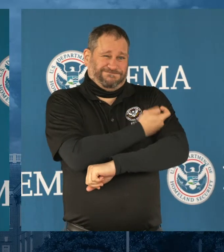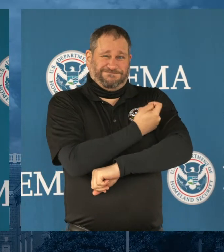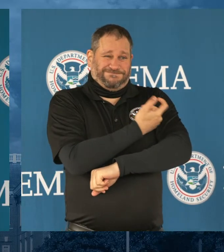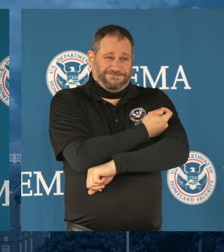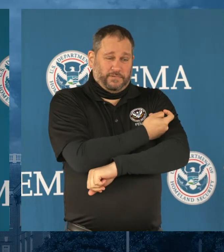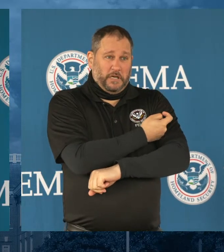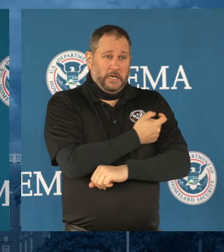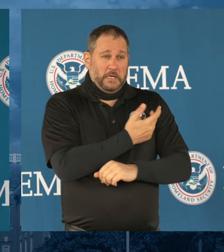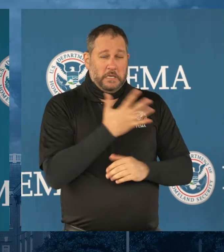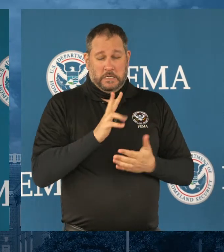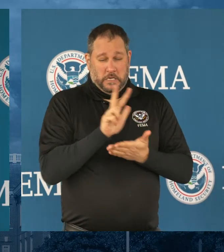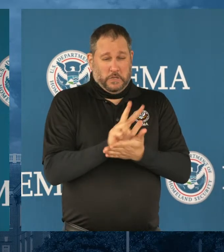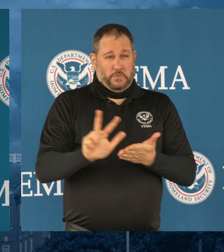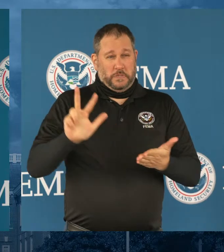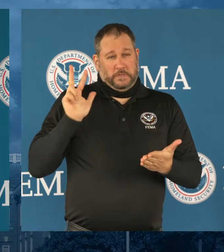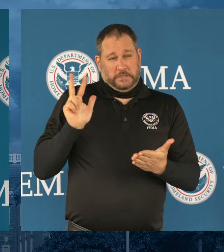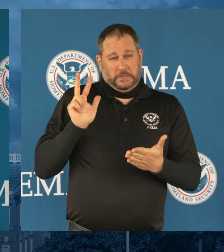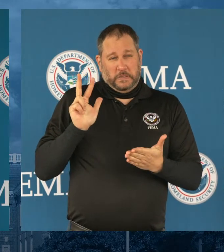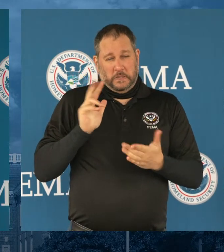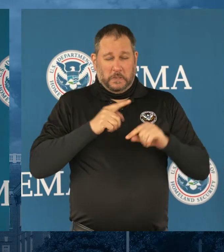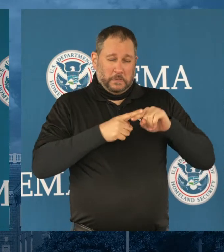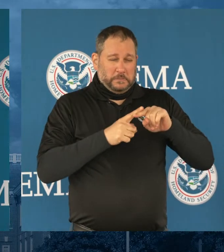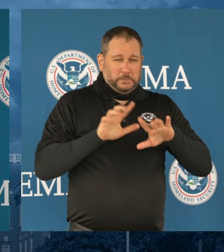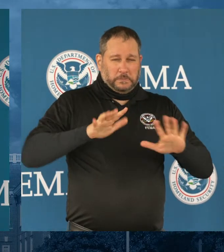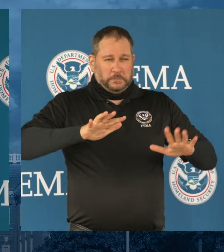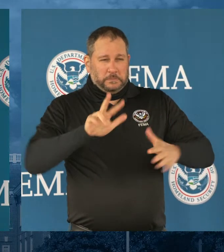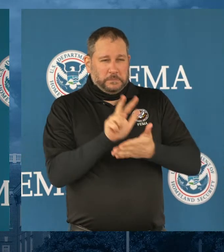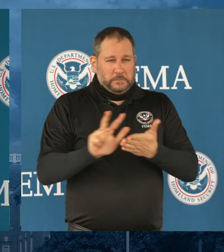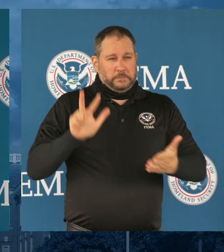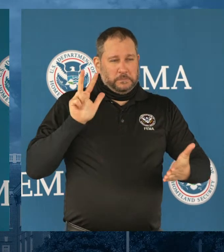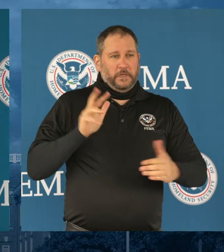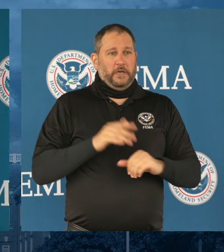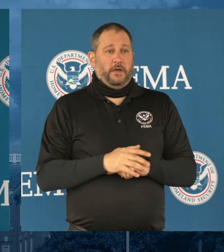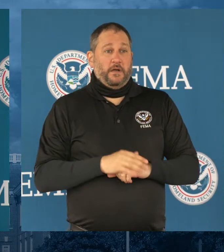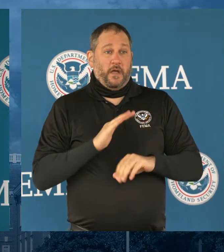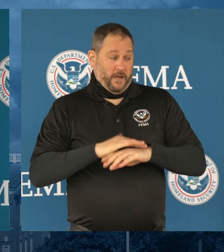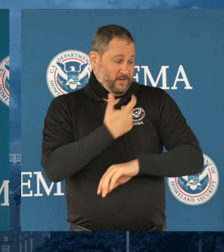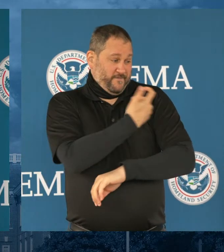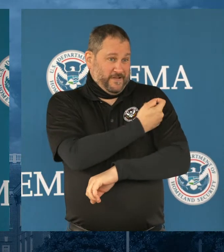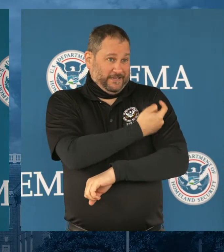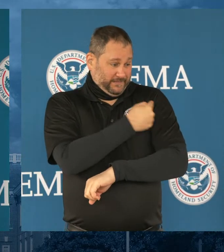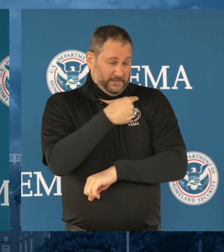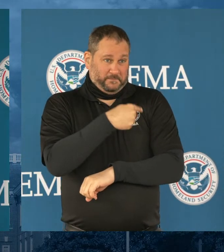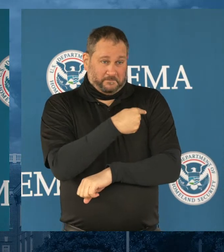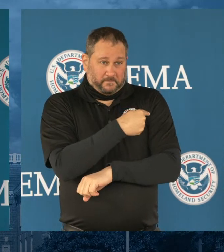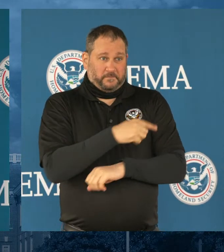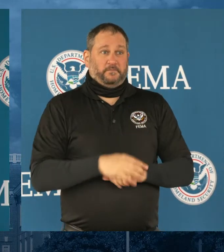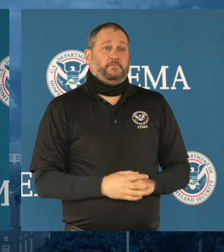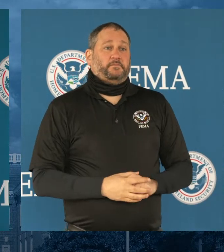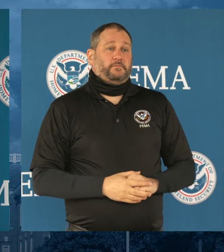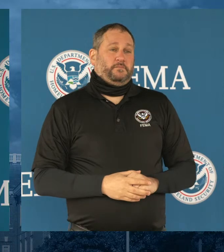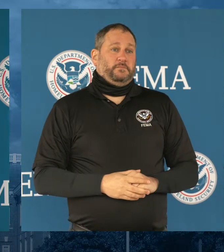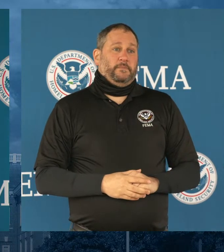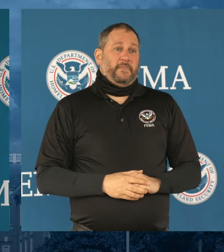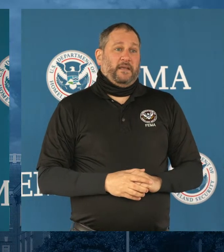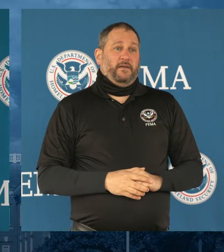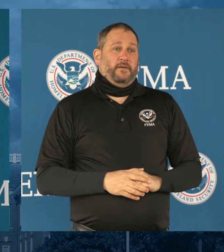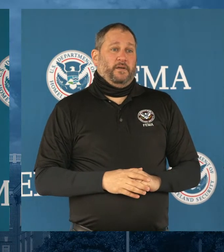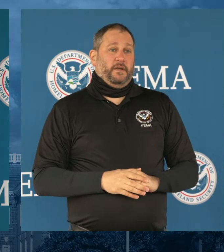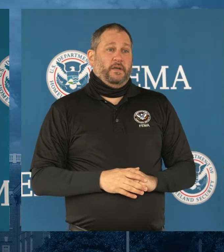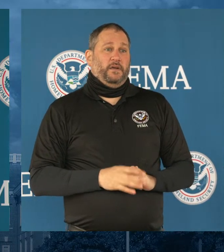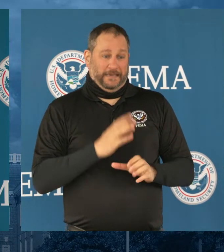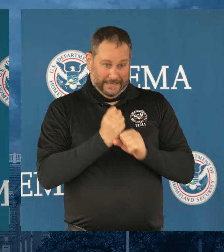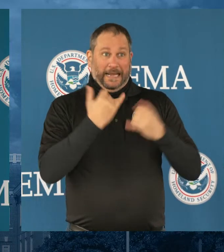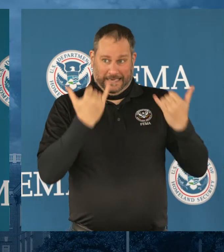about 3 or 4 weeks ago, depending on the vaccine, to get their second